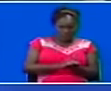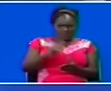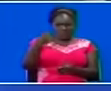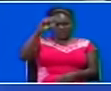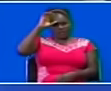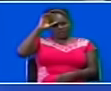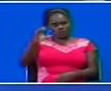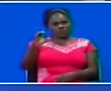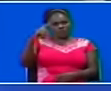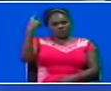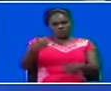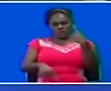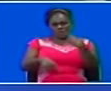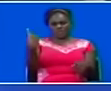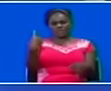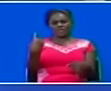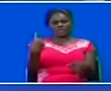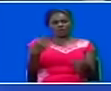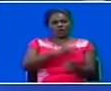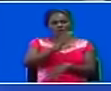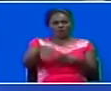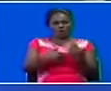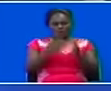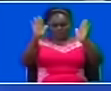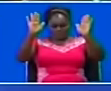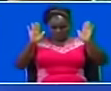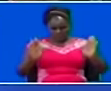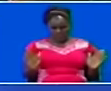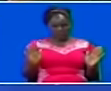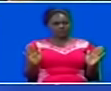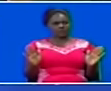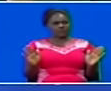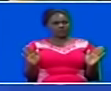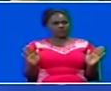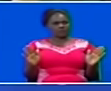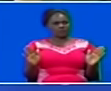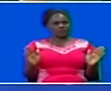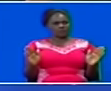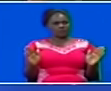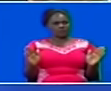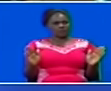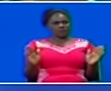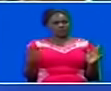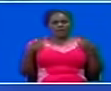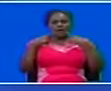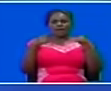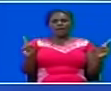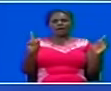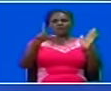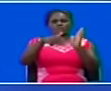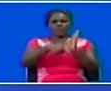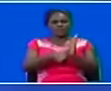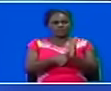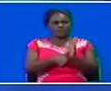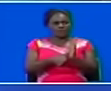all those elections at a go is extremely important. After counting votes, we shall announce who has won the